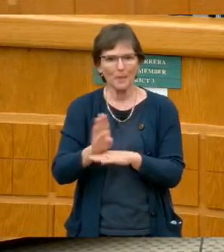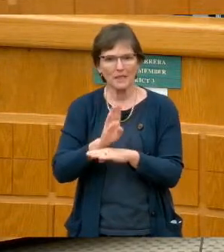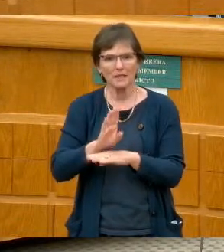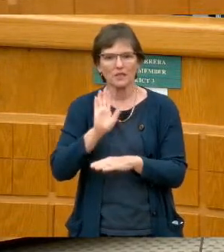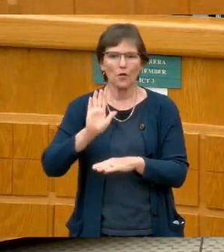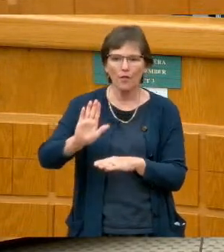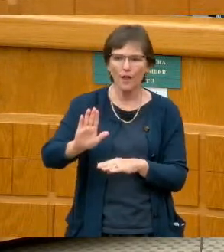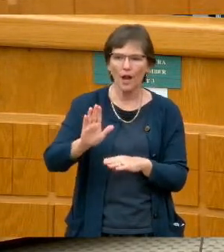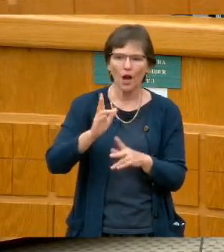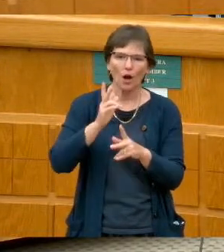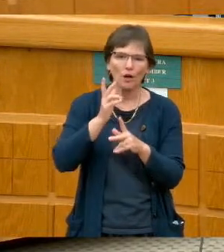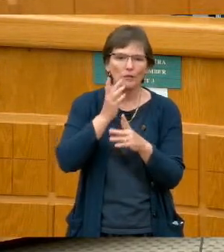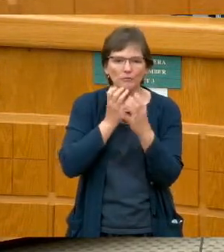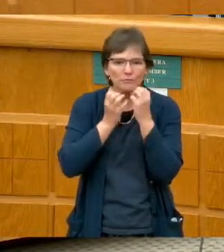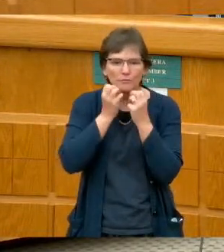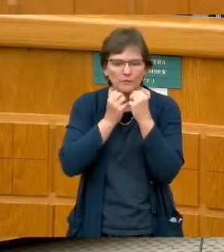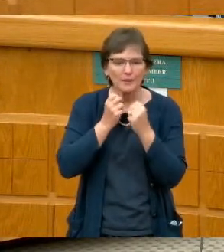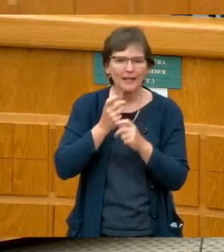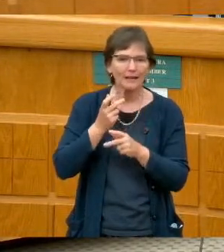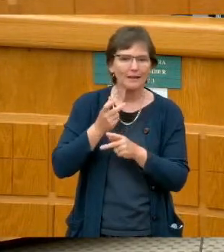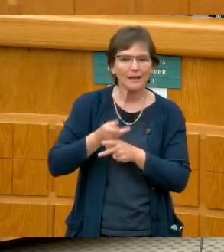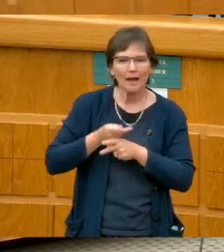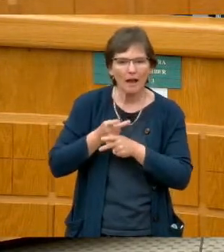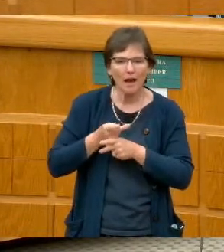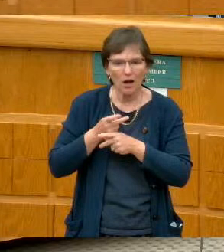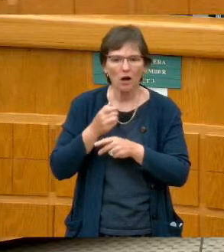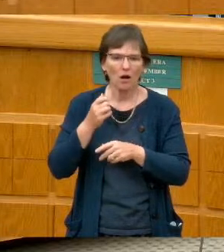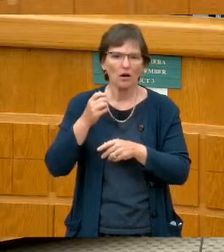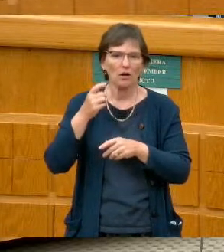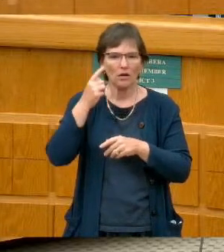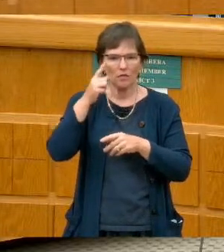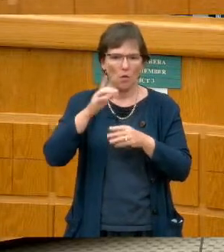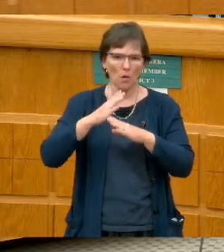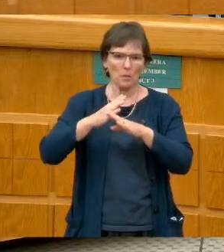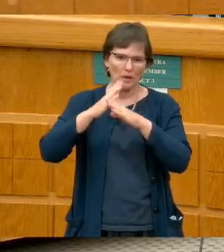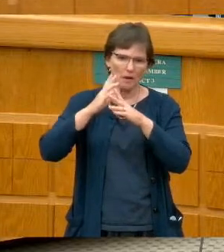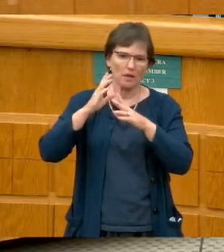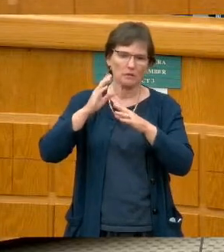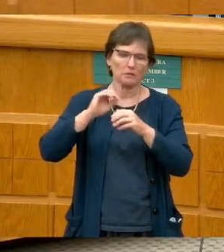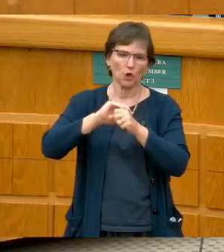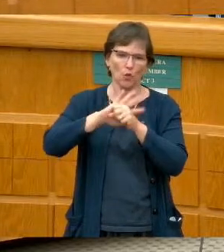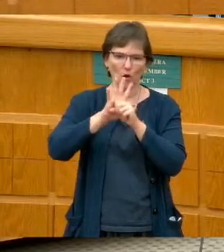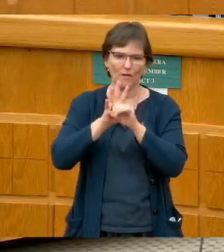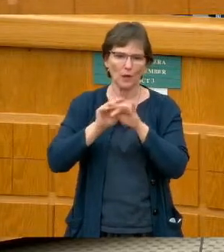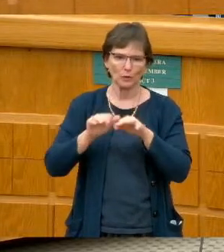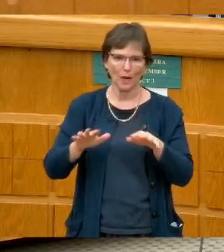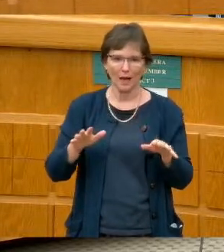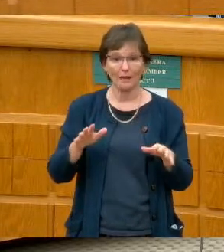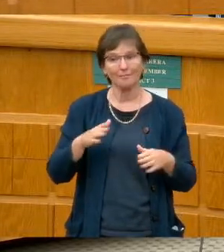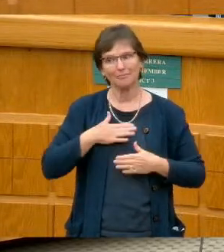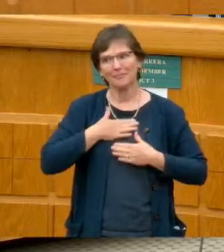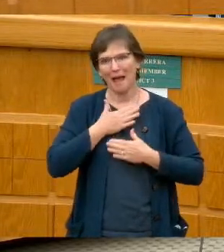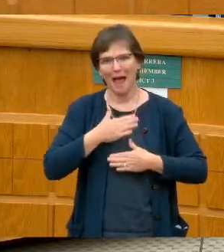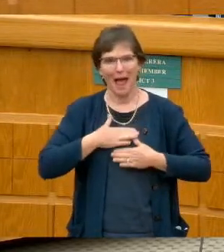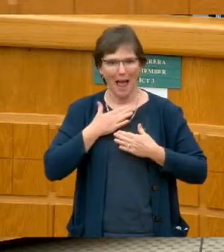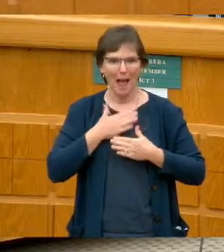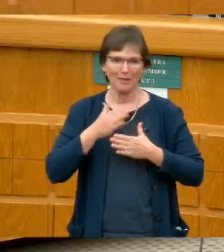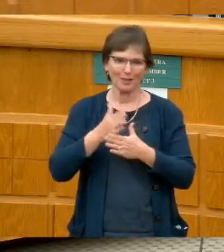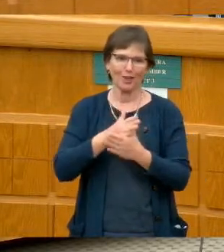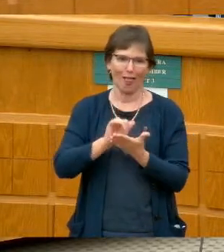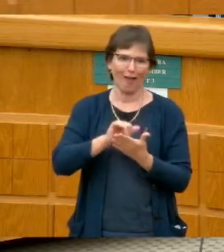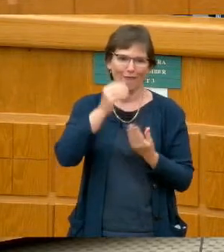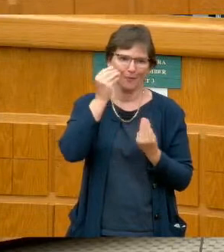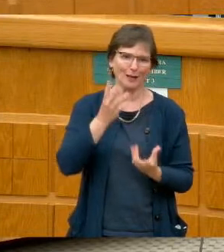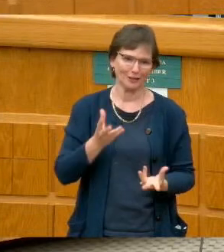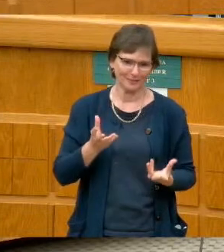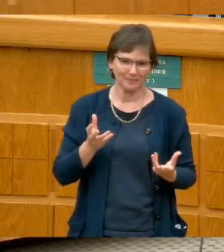that, to try to stay in business and yet stay in conformity with the health requirements. So it's a real pleasure for me to do that. Now,